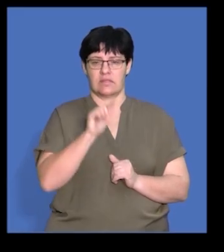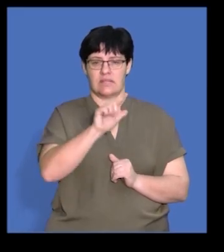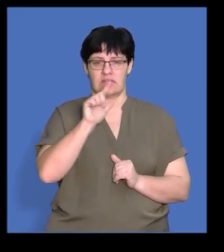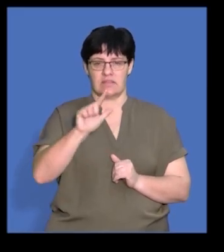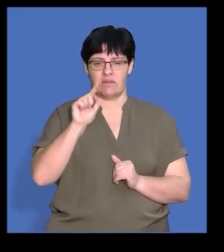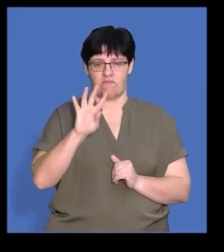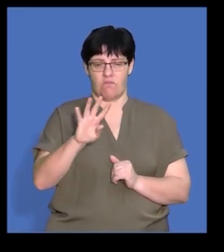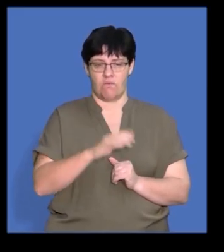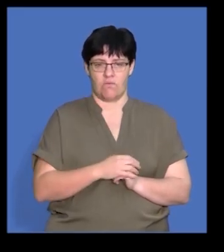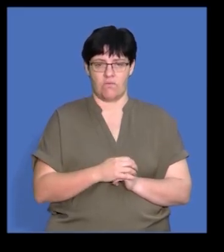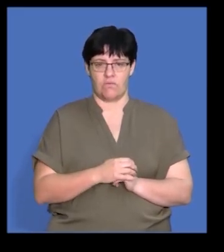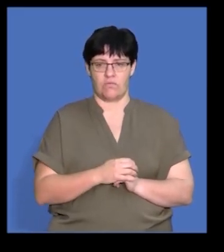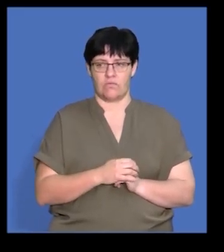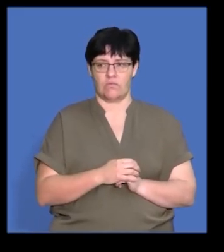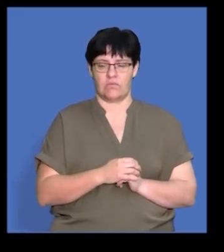774,